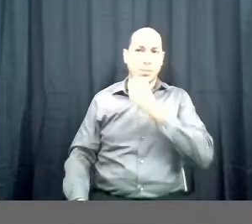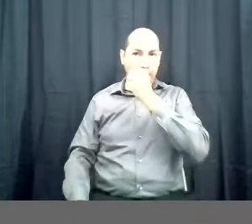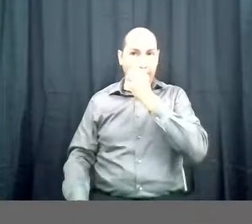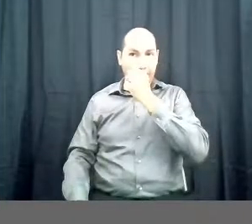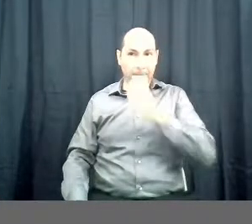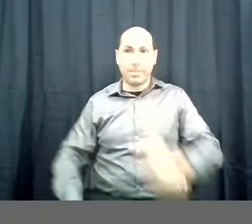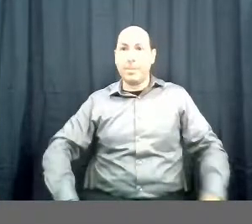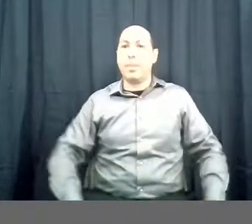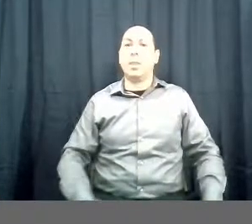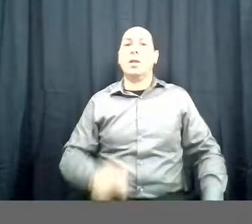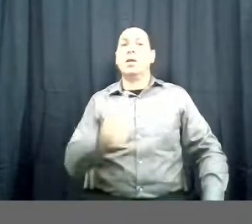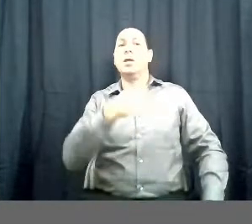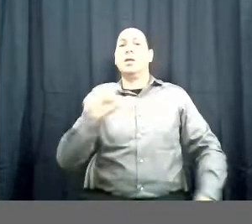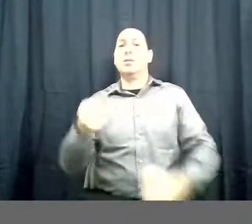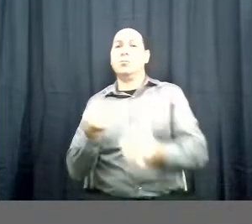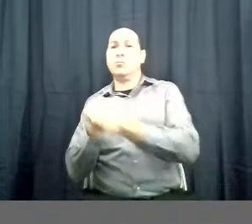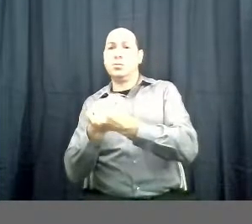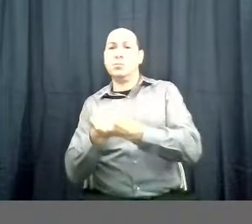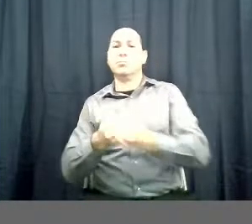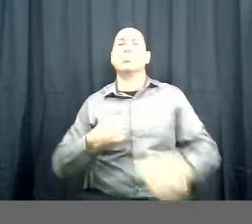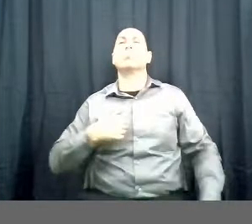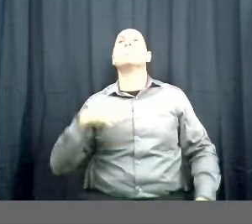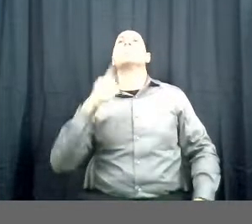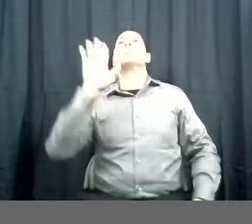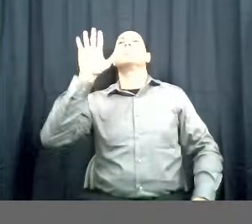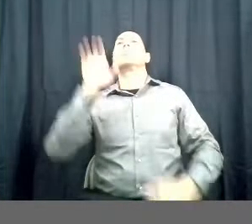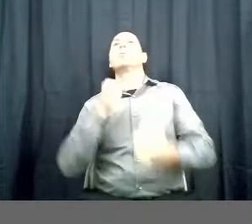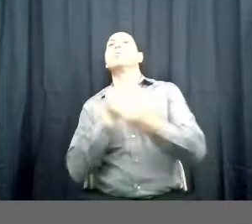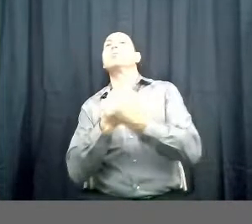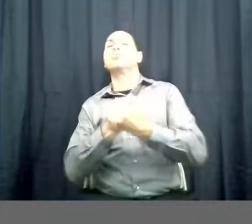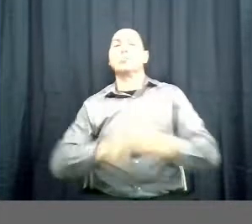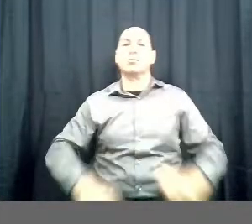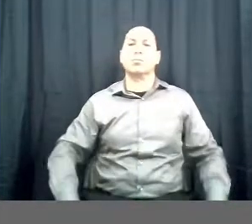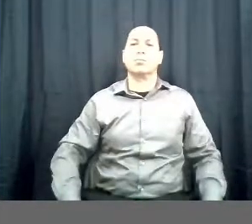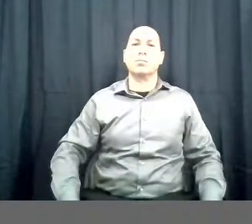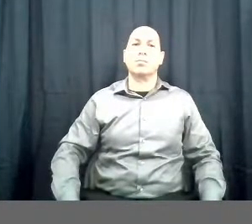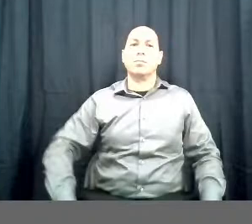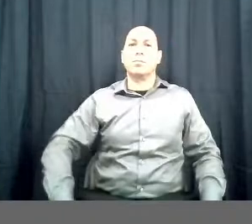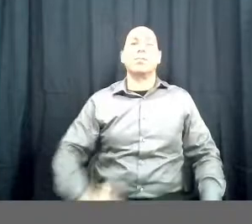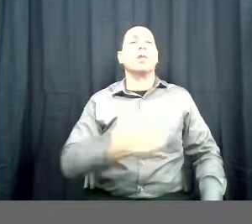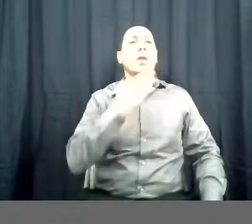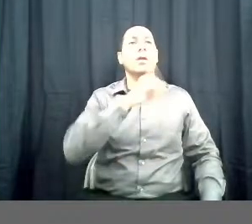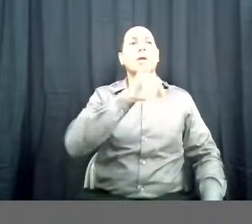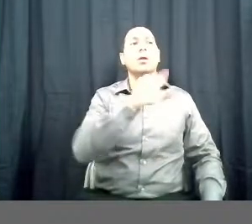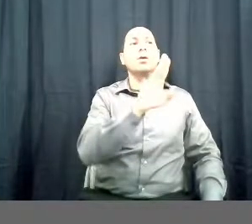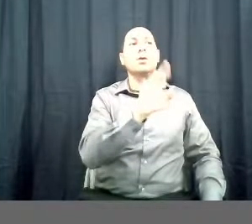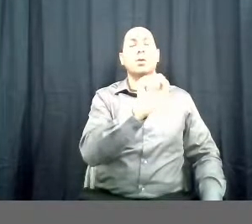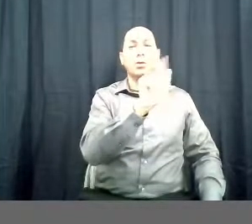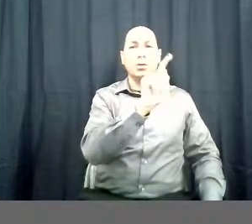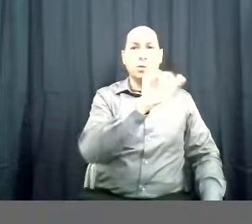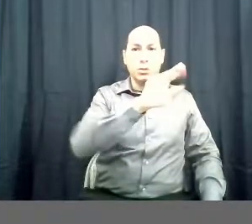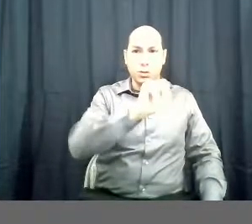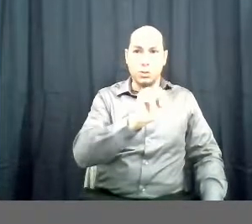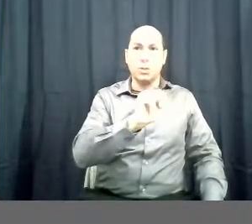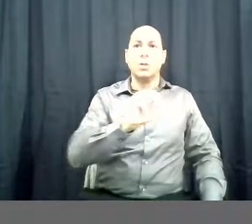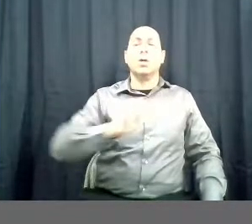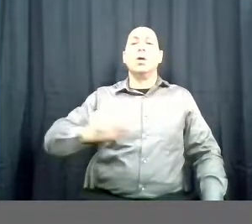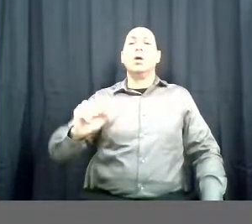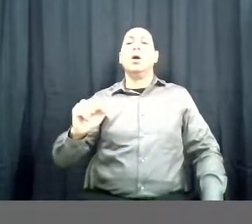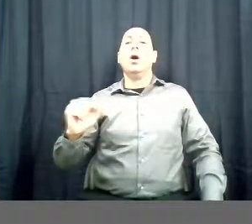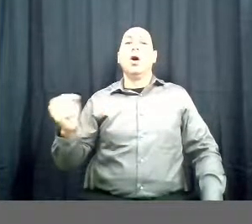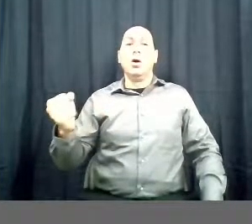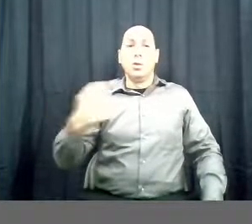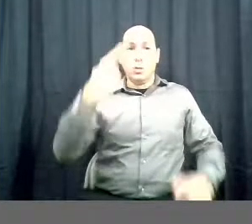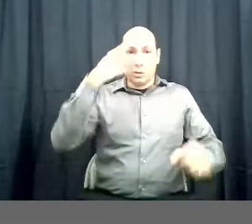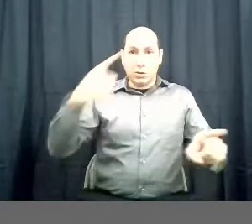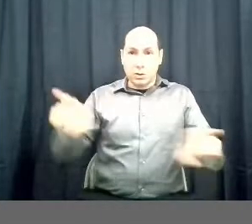second? Second. Thank you, Andrew and Justin. So let's try this again. All in favor, say yes.